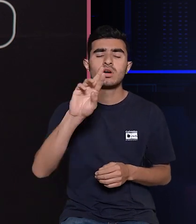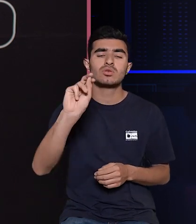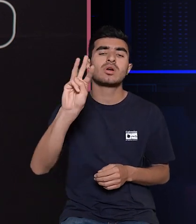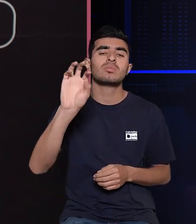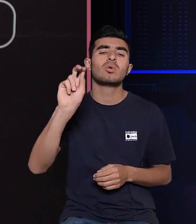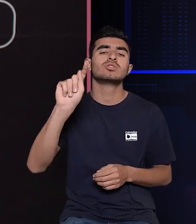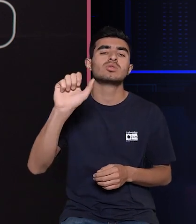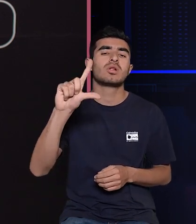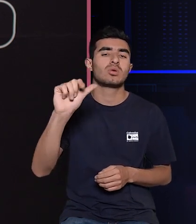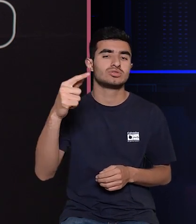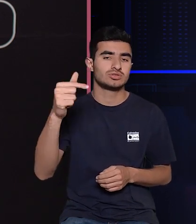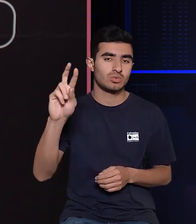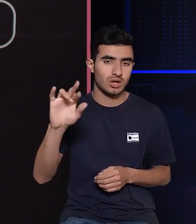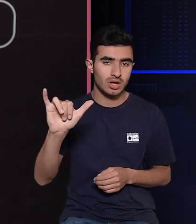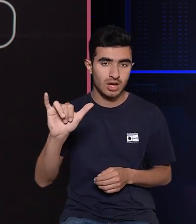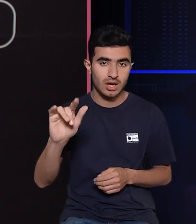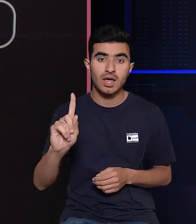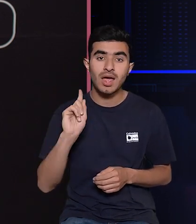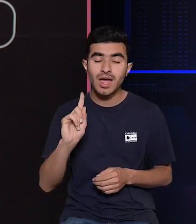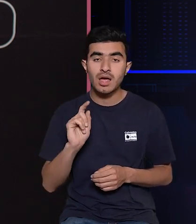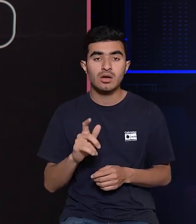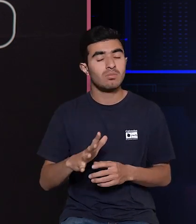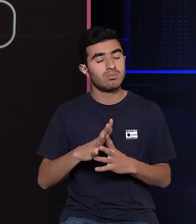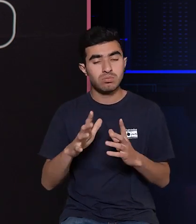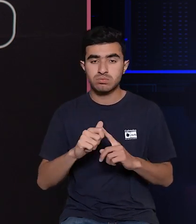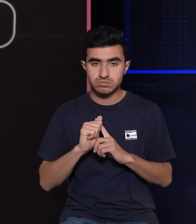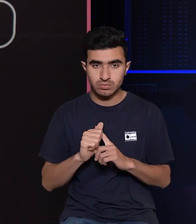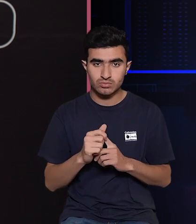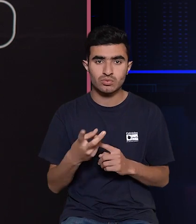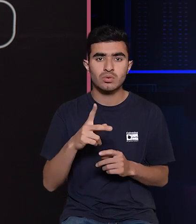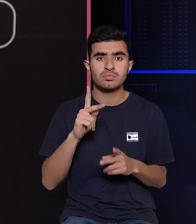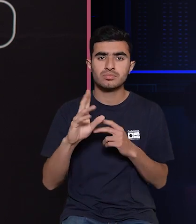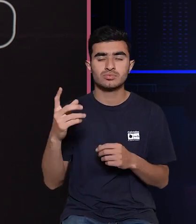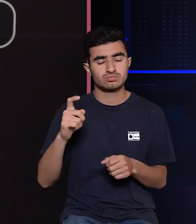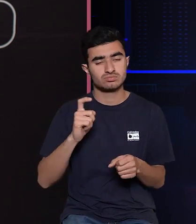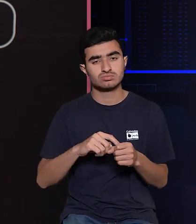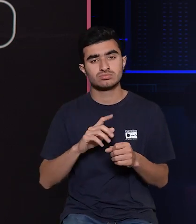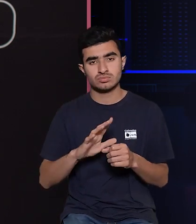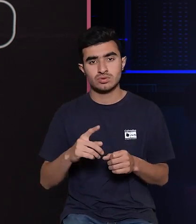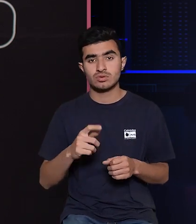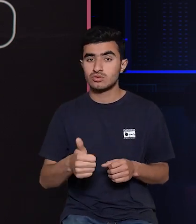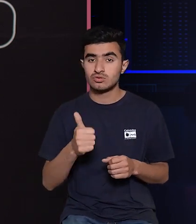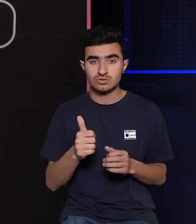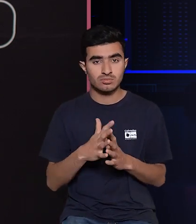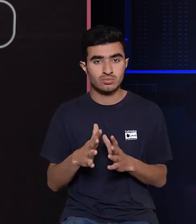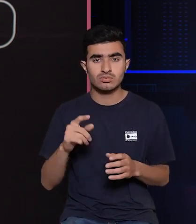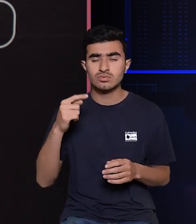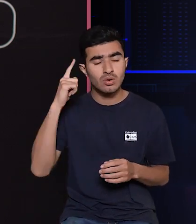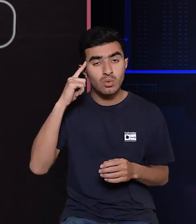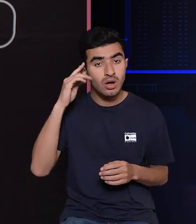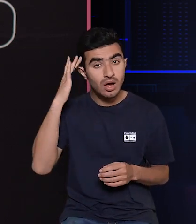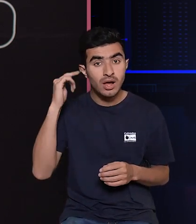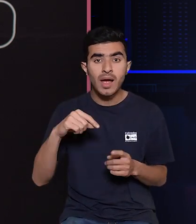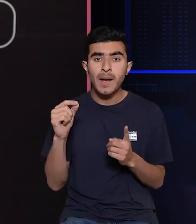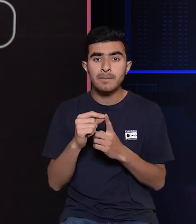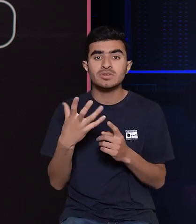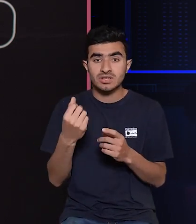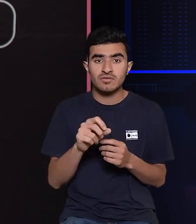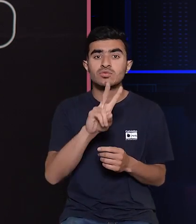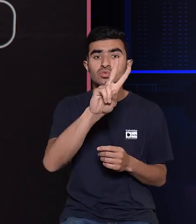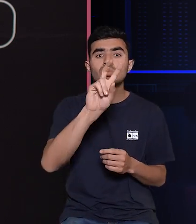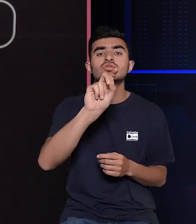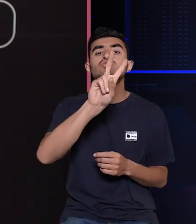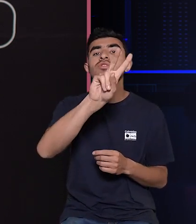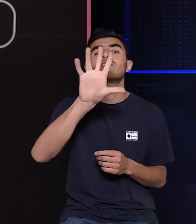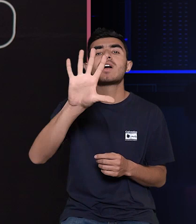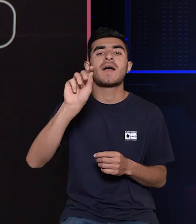So rheumatology is something that excites me. It's highly underserved. And this is probably a good time to actually note that Pakistan has a population of